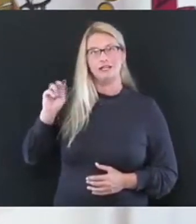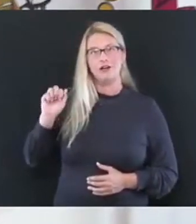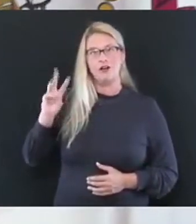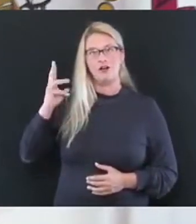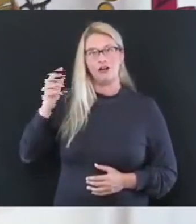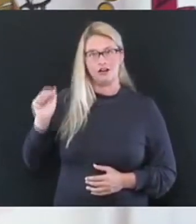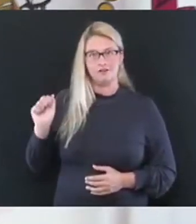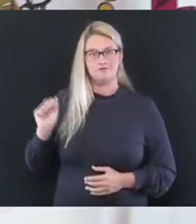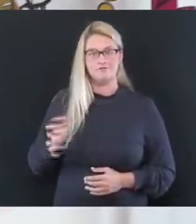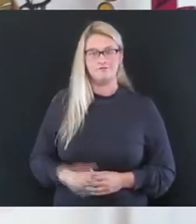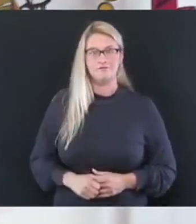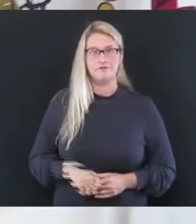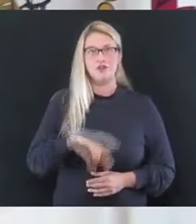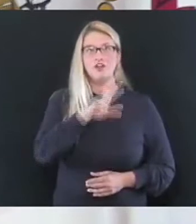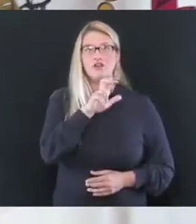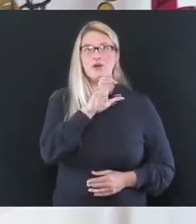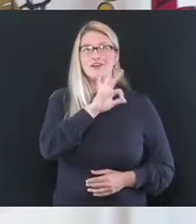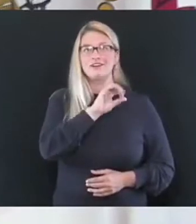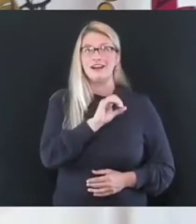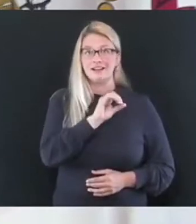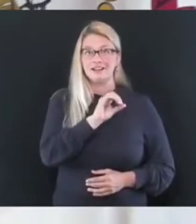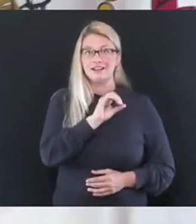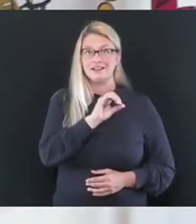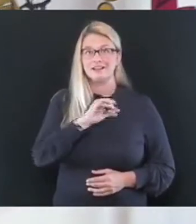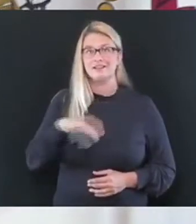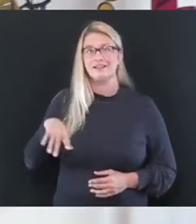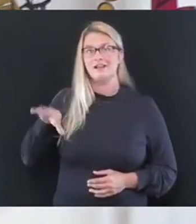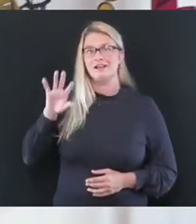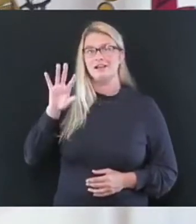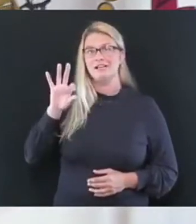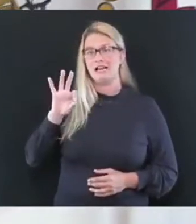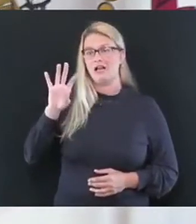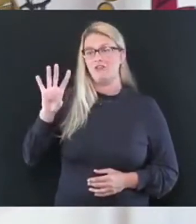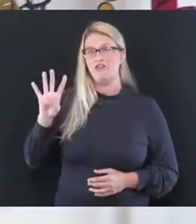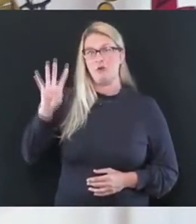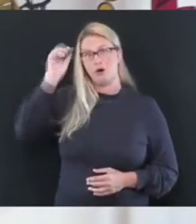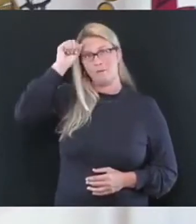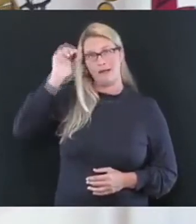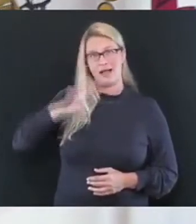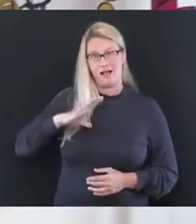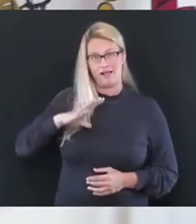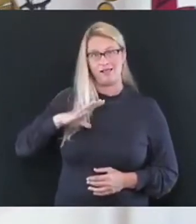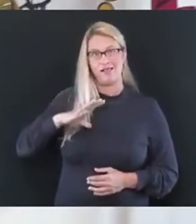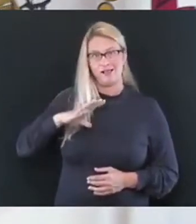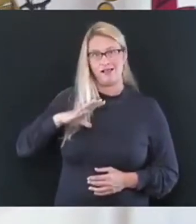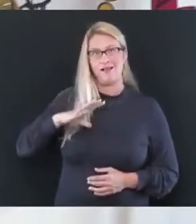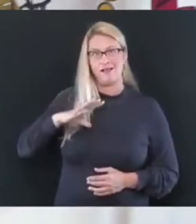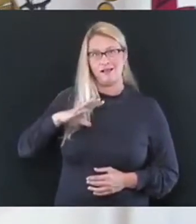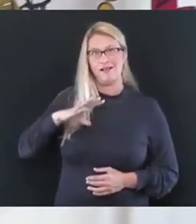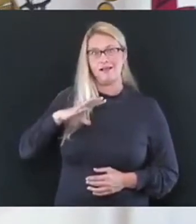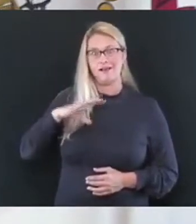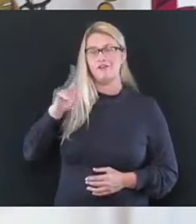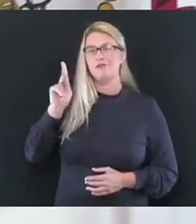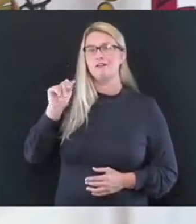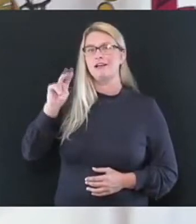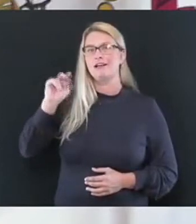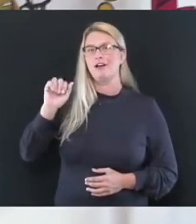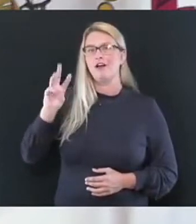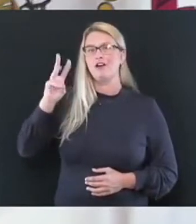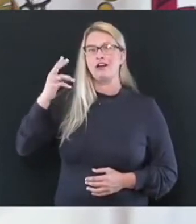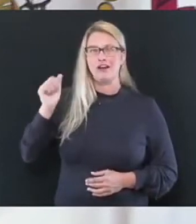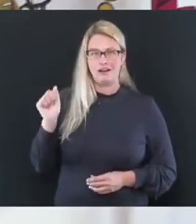Our 390th death, a 94-year-old male from Kanawha County. And